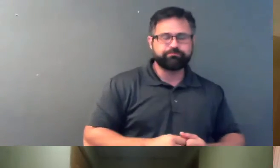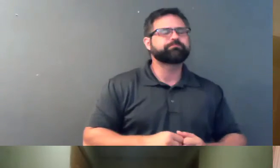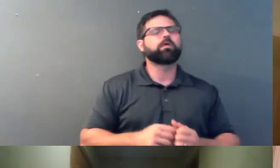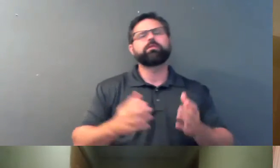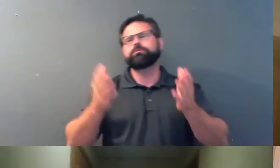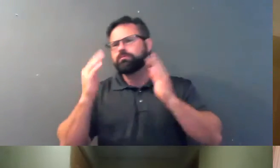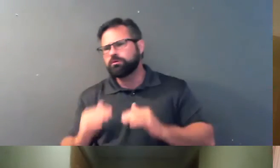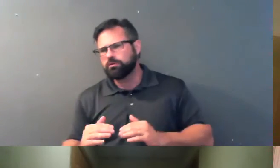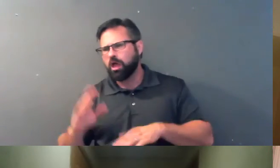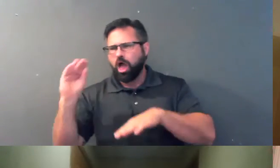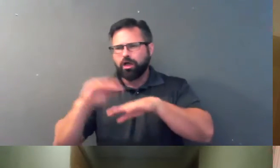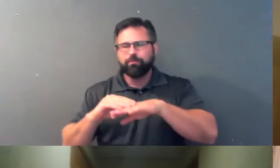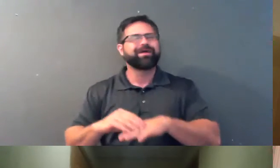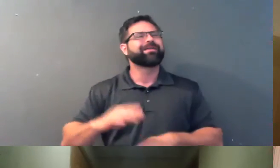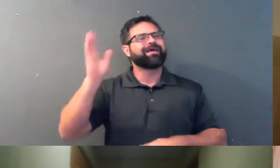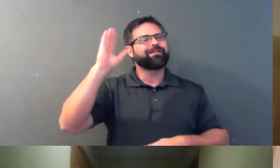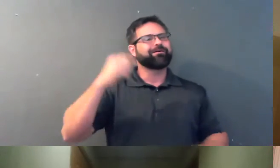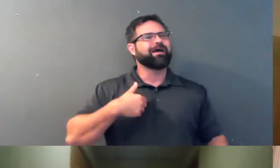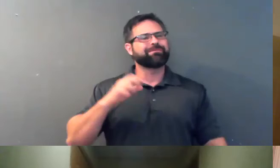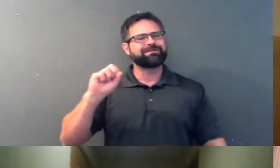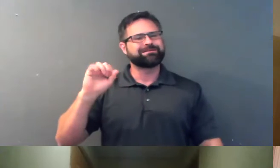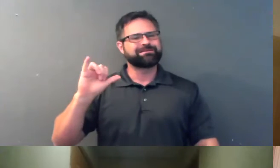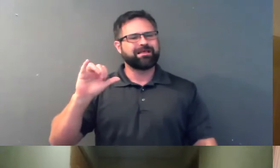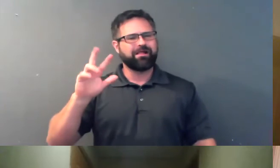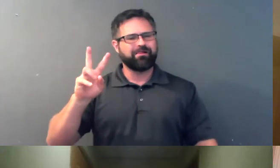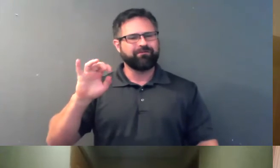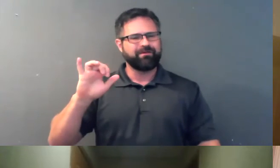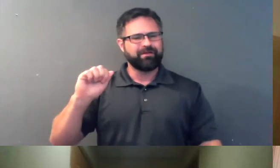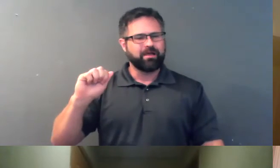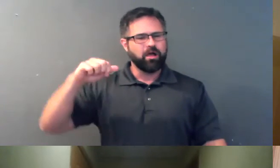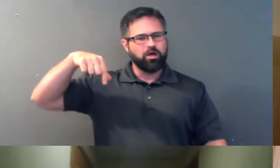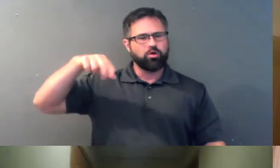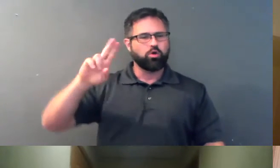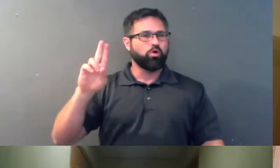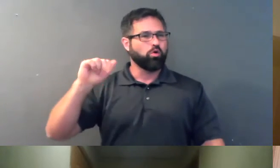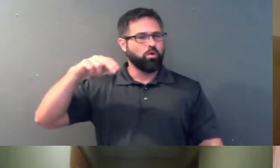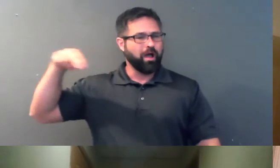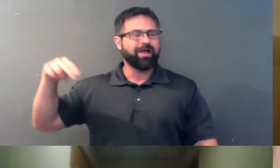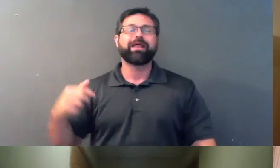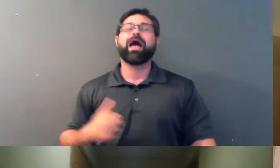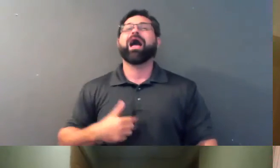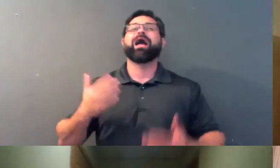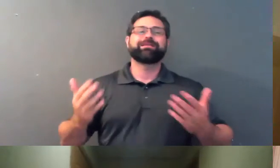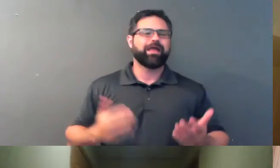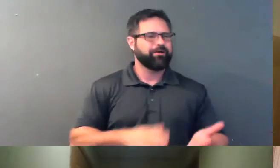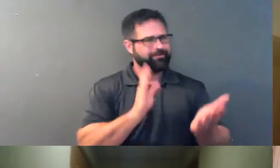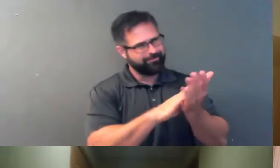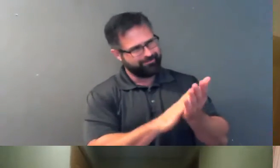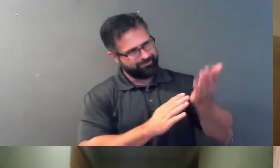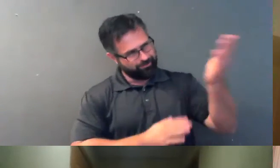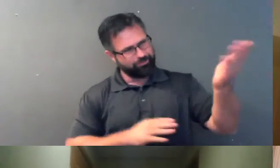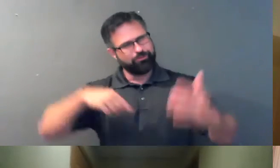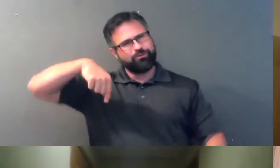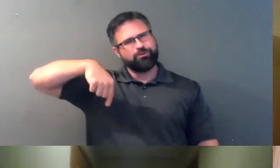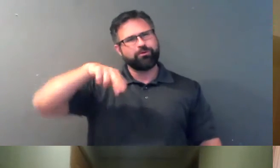greetings from Sylvia Kwan to all panelists, and taking the opportunity to congratulate you, Mr. Quinn, on